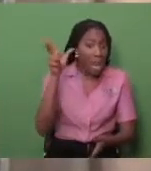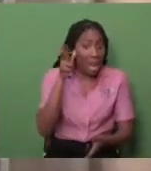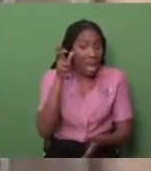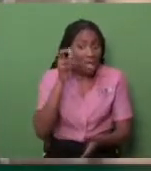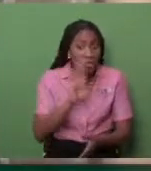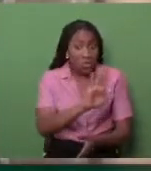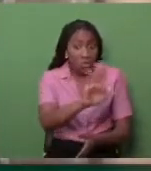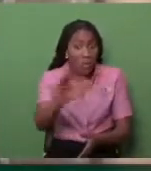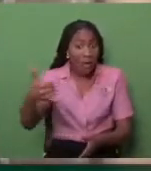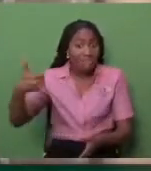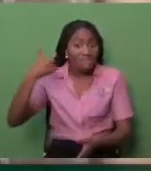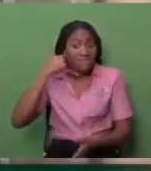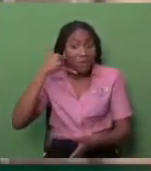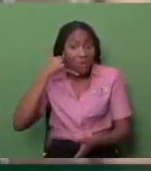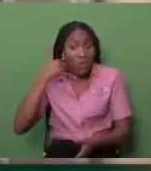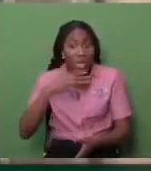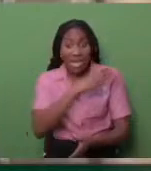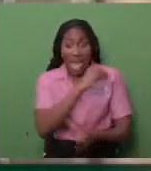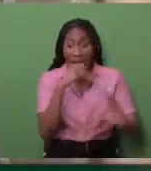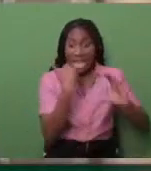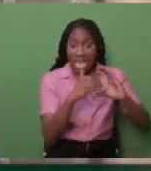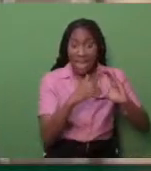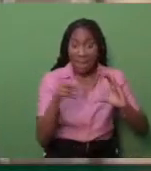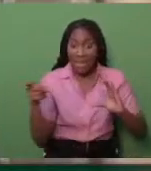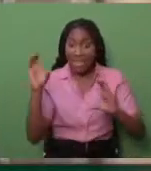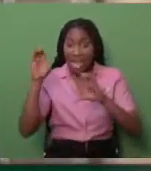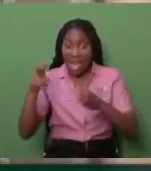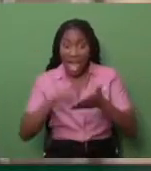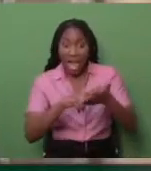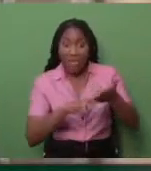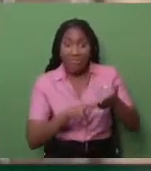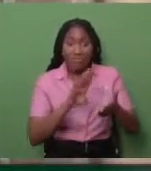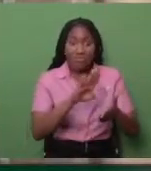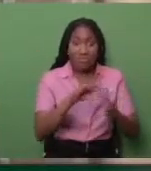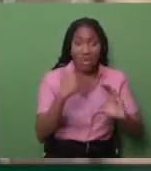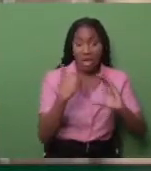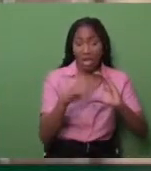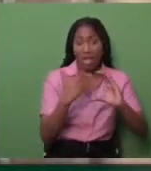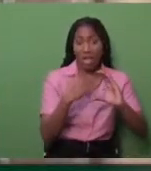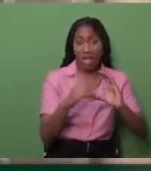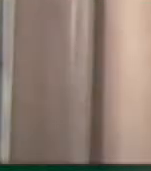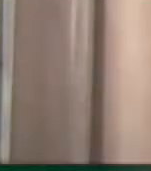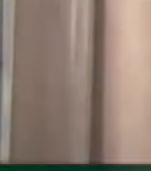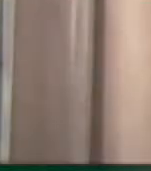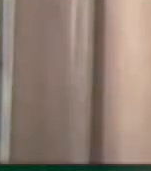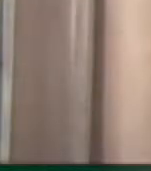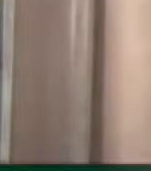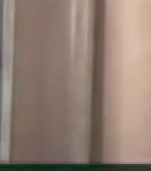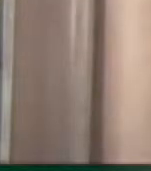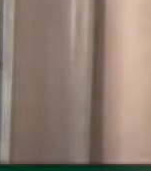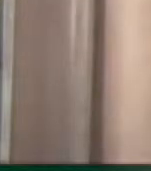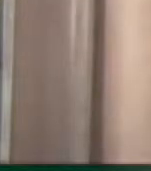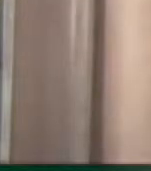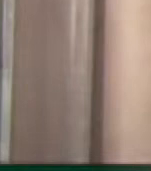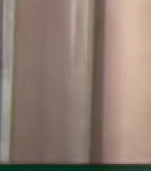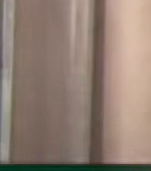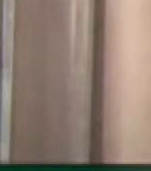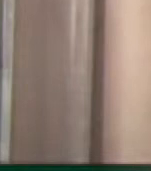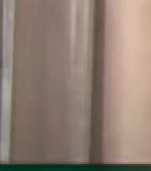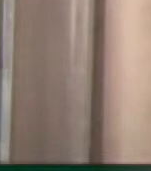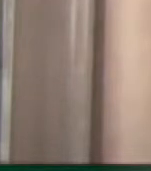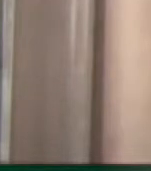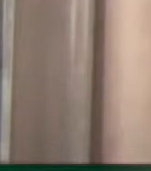A whistleblower has indicated that there are members of the government who has made contact with this Israeli company to